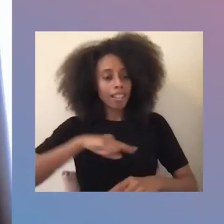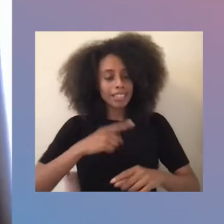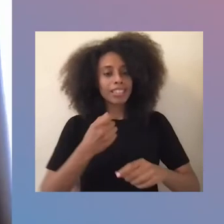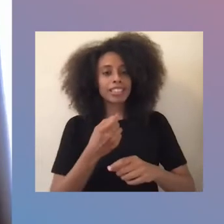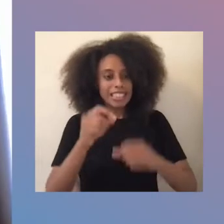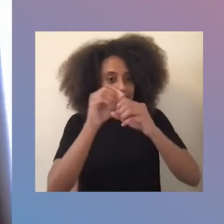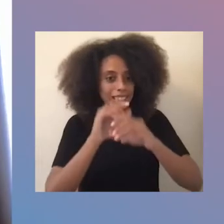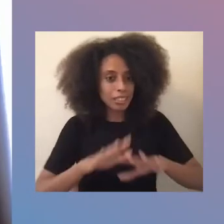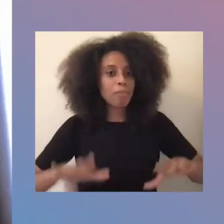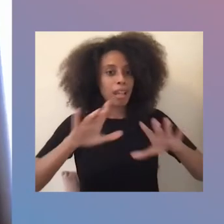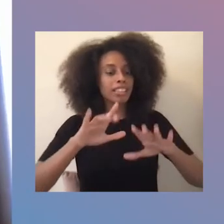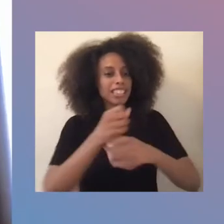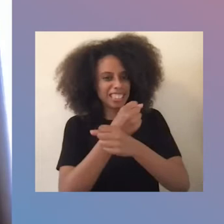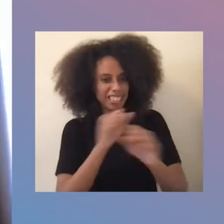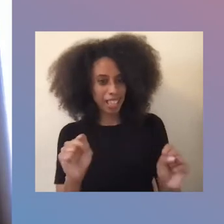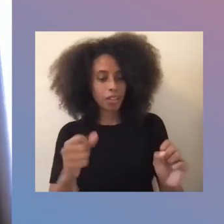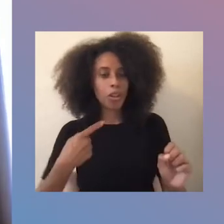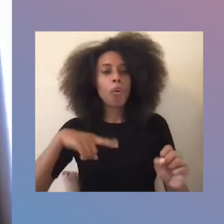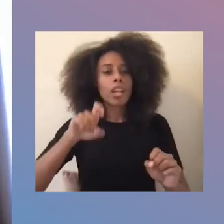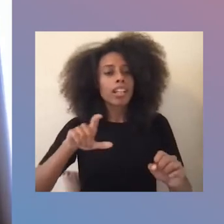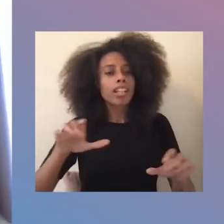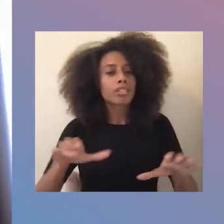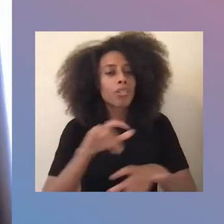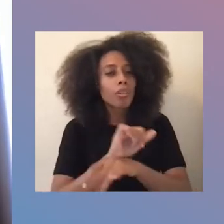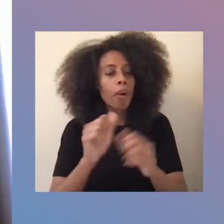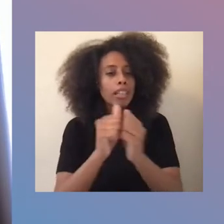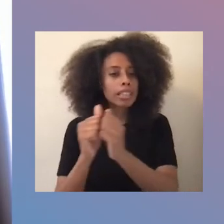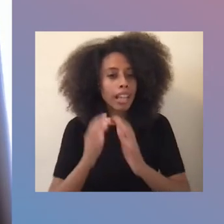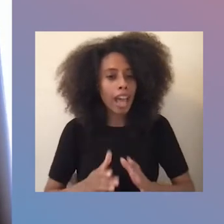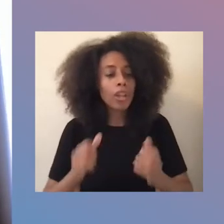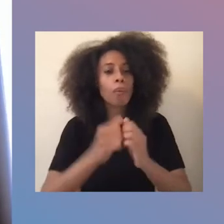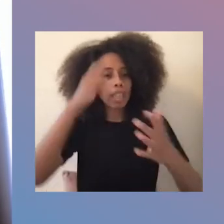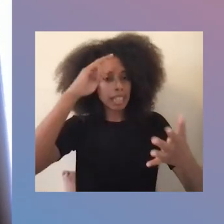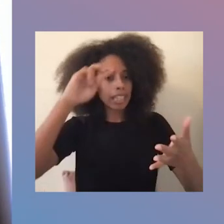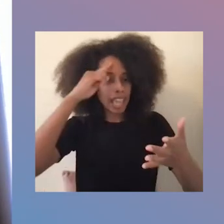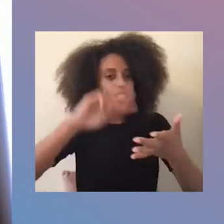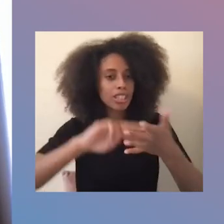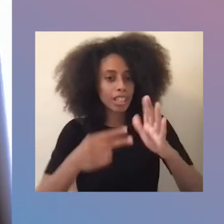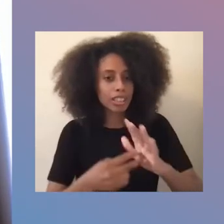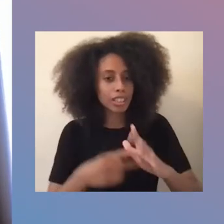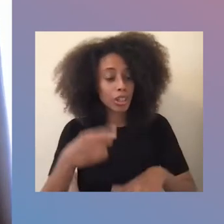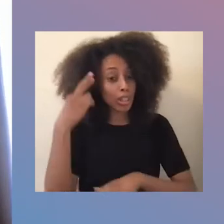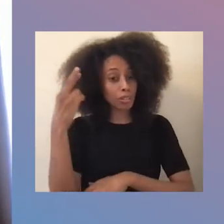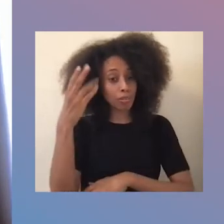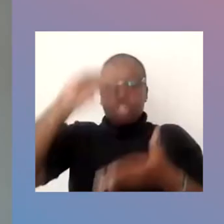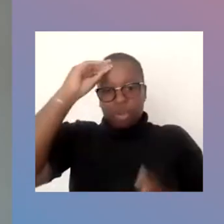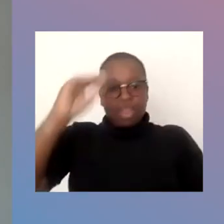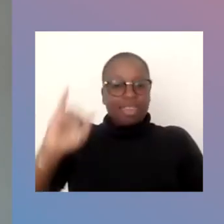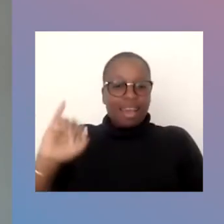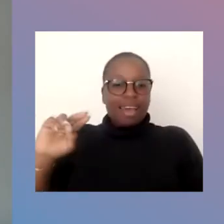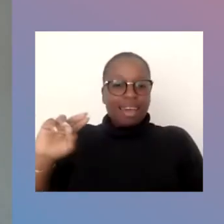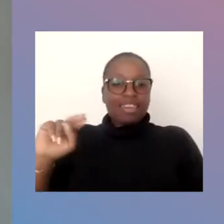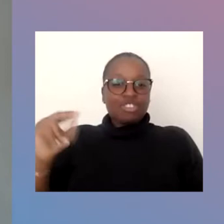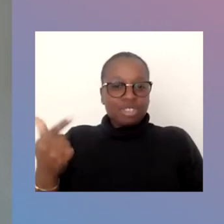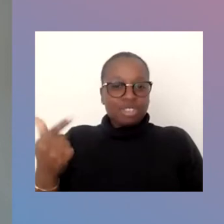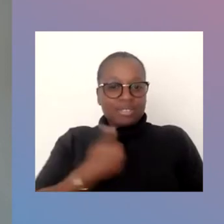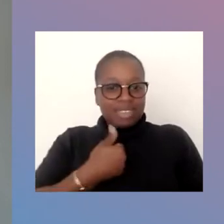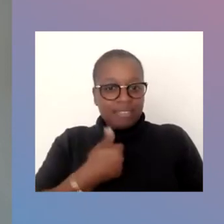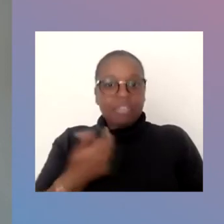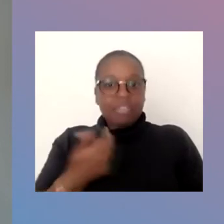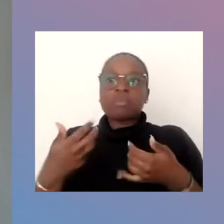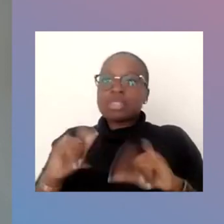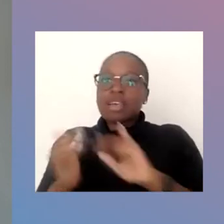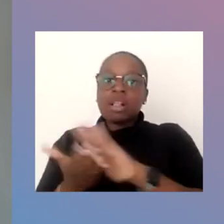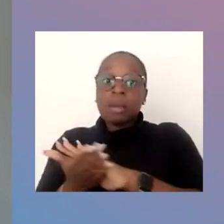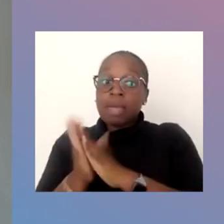In order for space to feel safe, we have to make sure that we do this work together and we do it intentionally. Is that learn the ings of